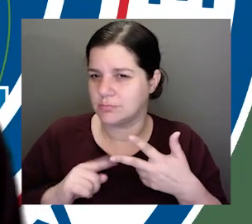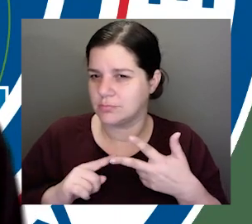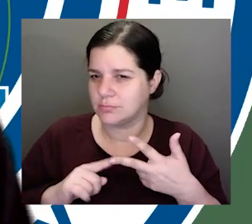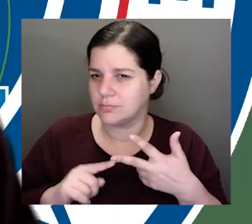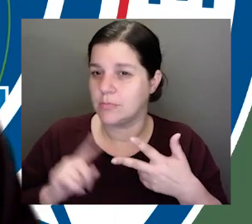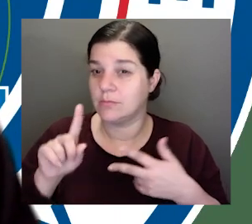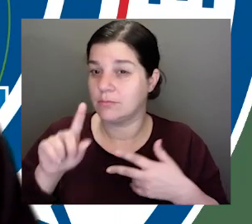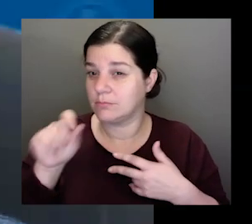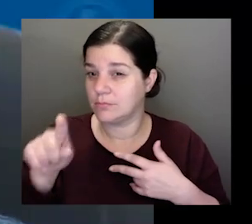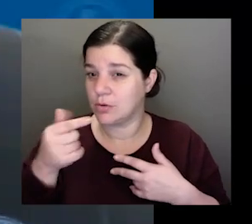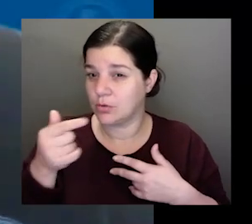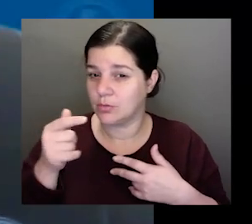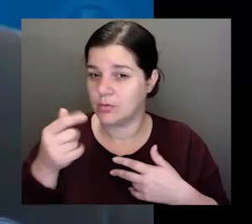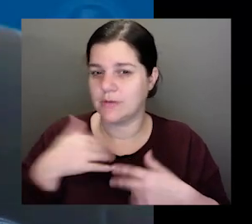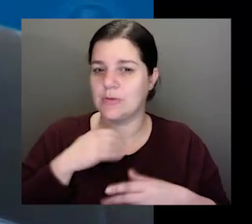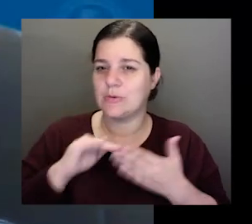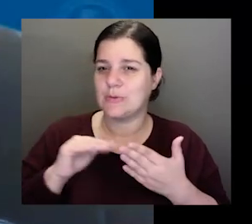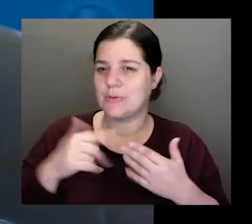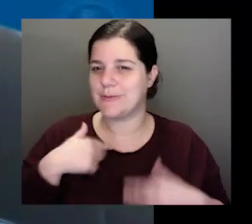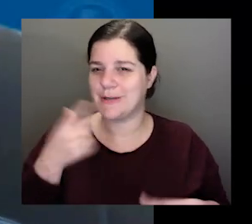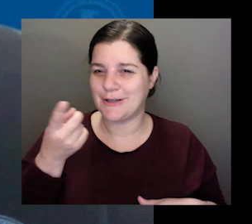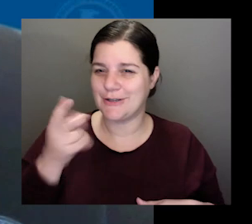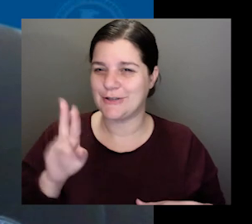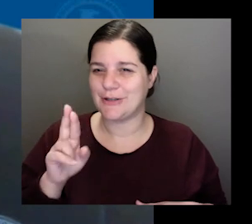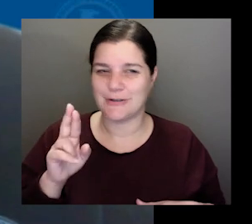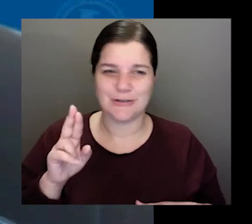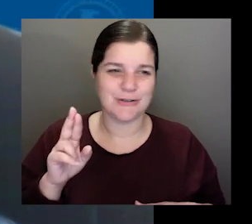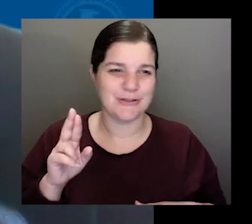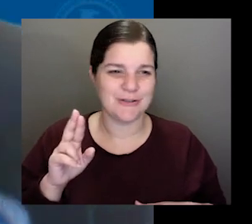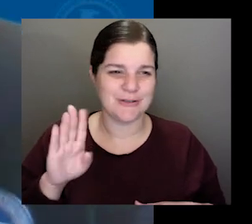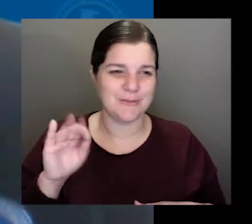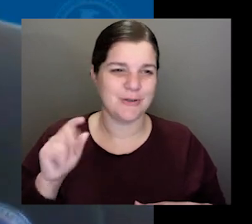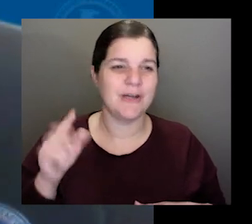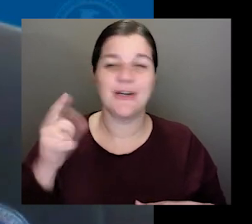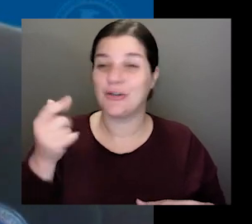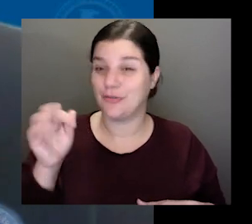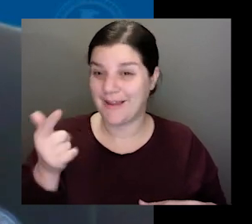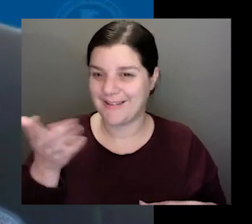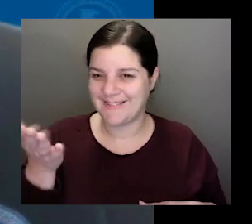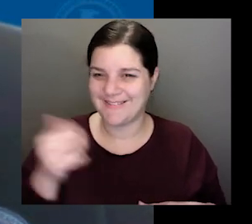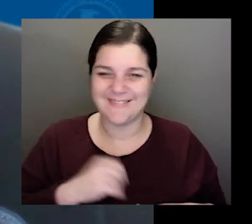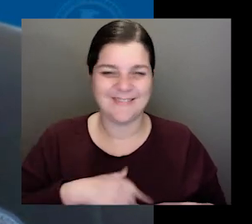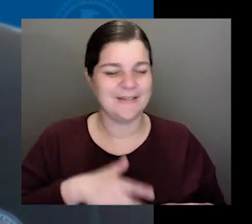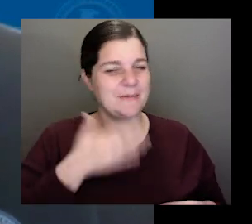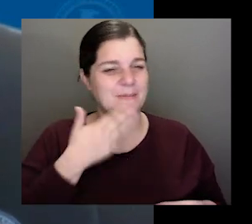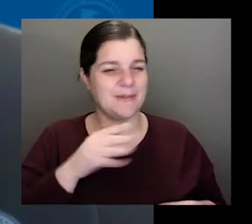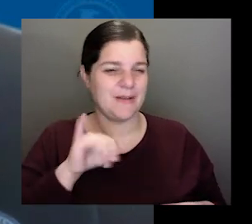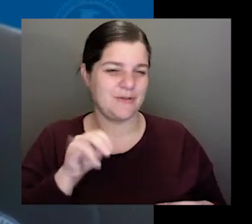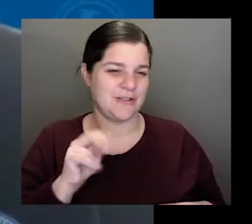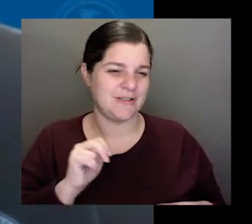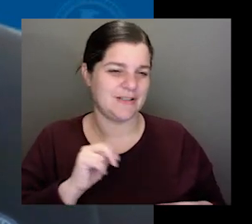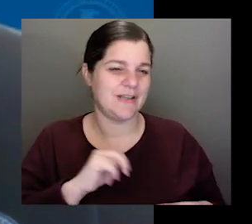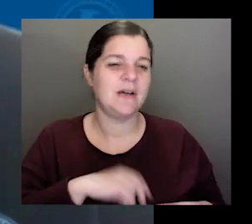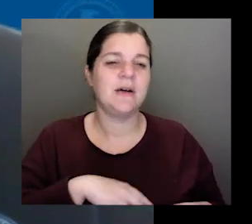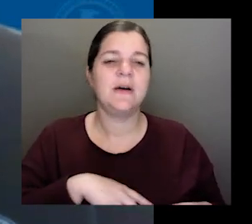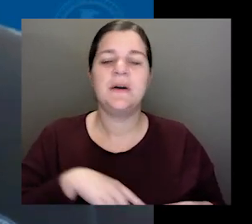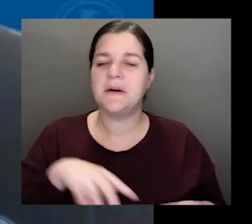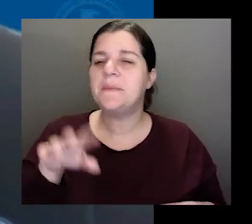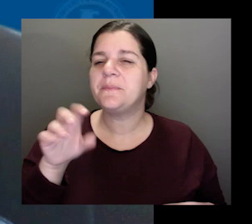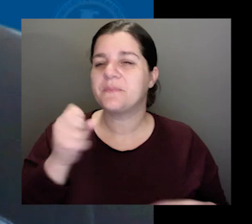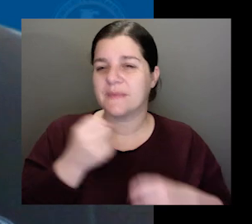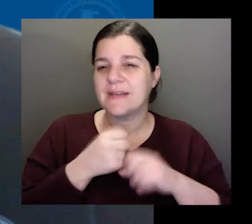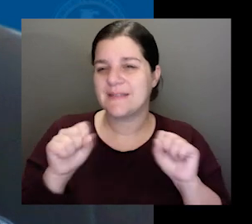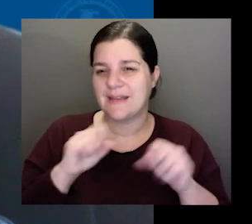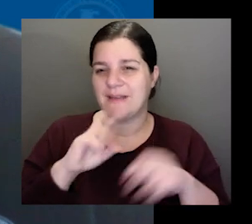you. Excuse me, Dr. Bird. Thank you, Jason. So yes, so where the SAFE SLTT